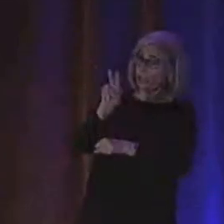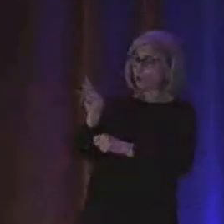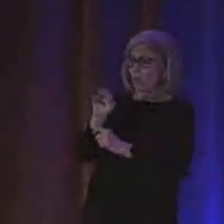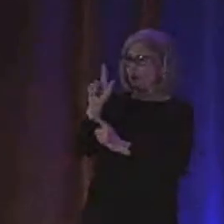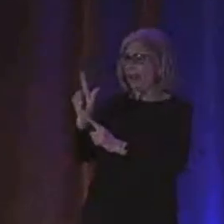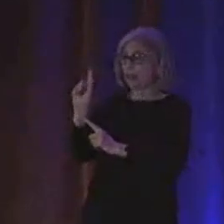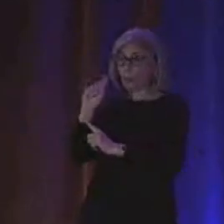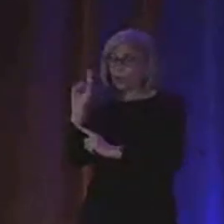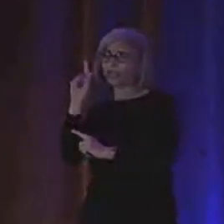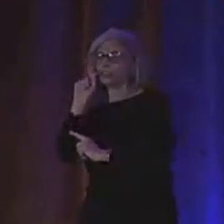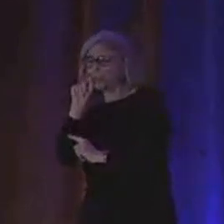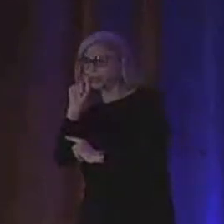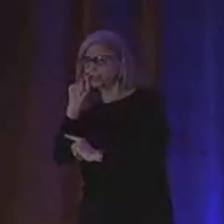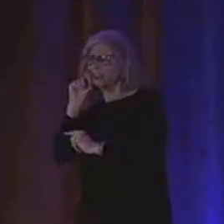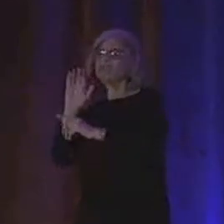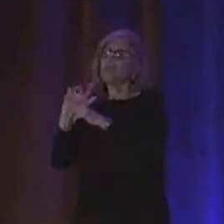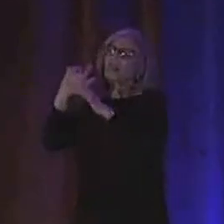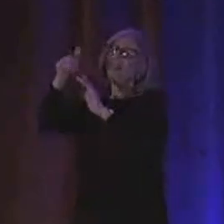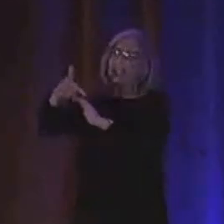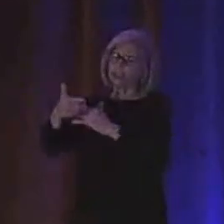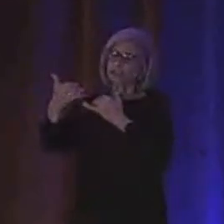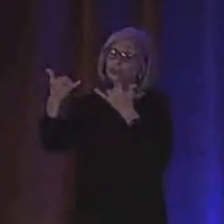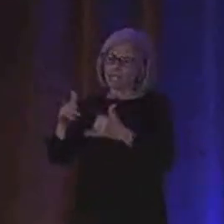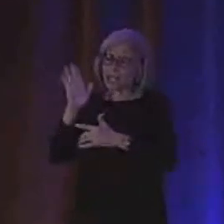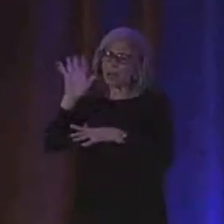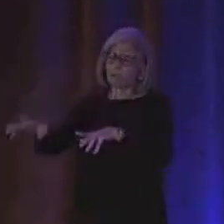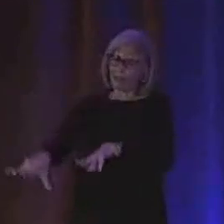on Twitter sometime after my presentation.